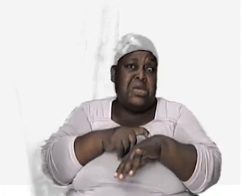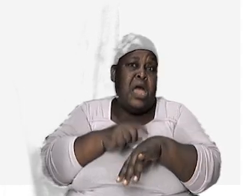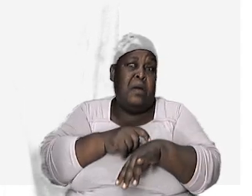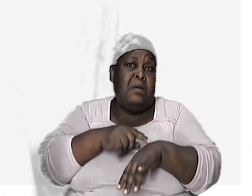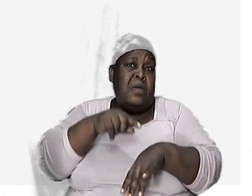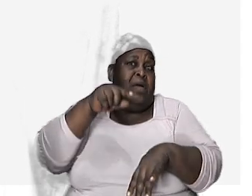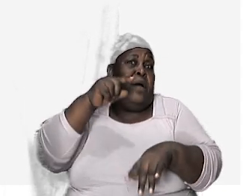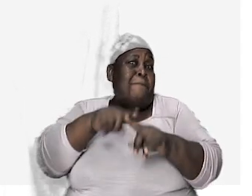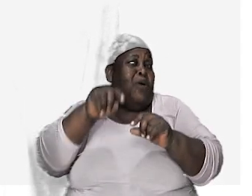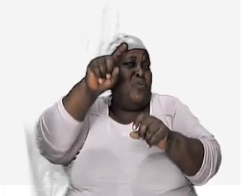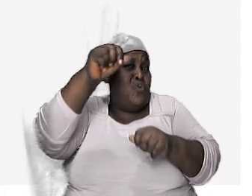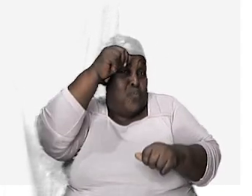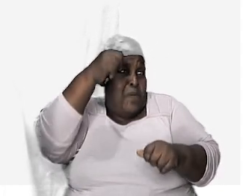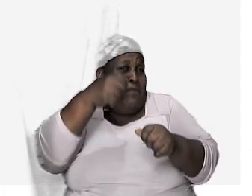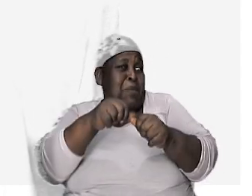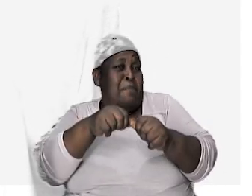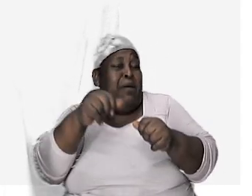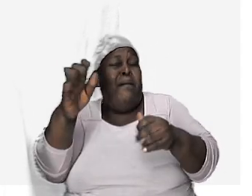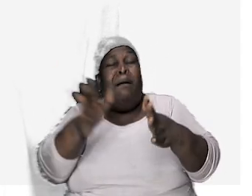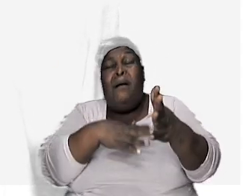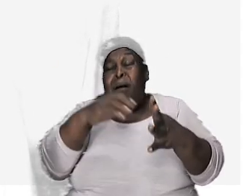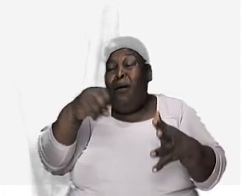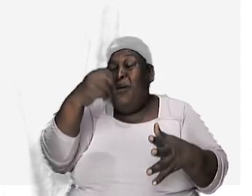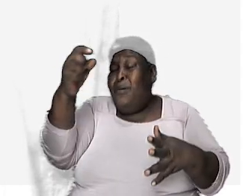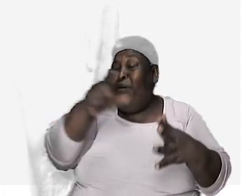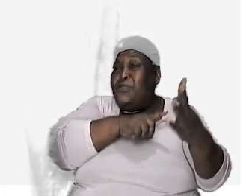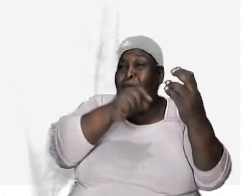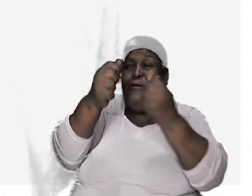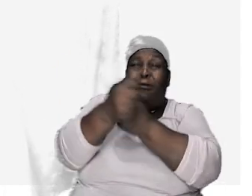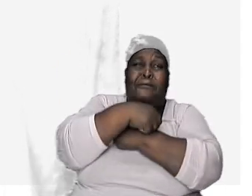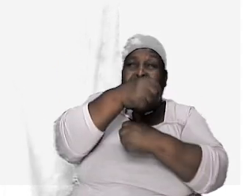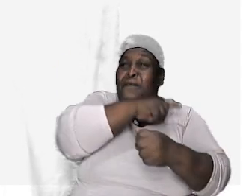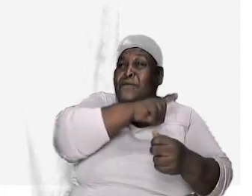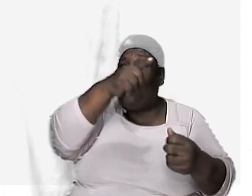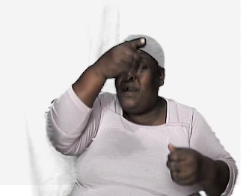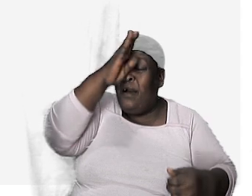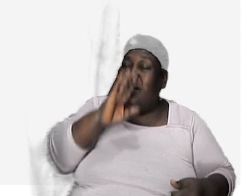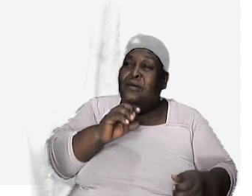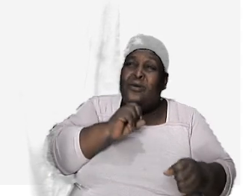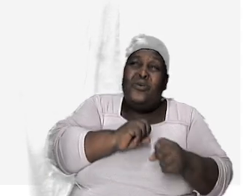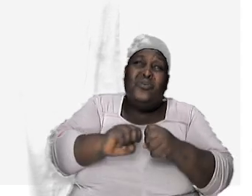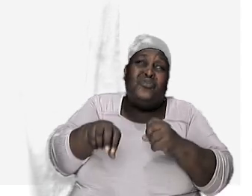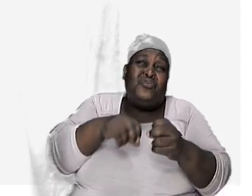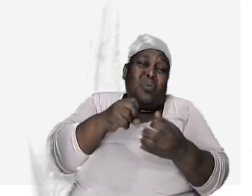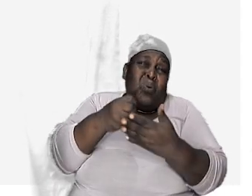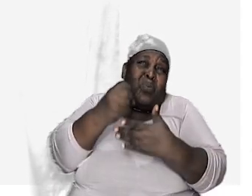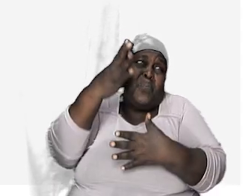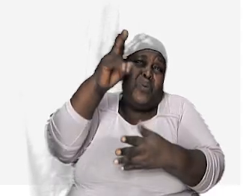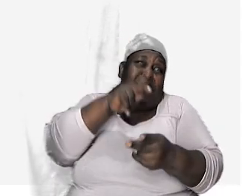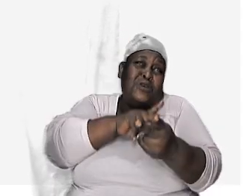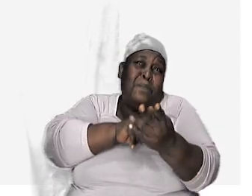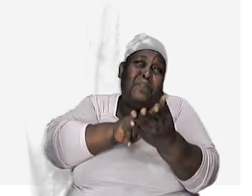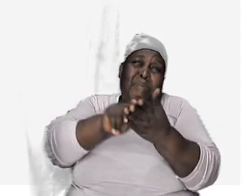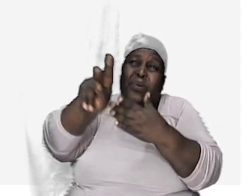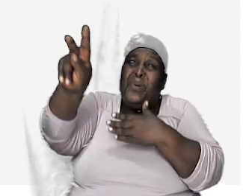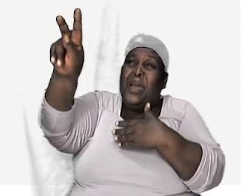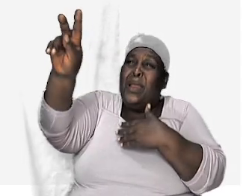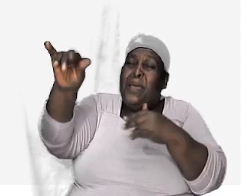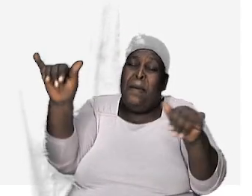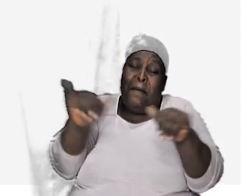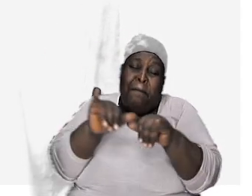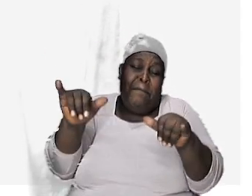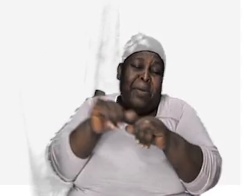remember a song, oh, the love of God, so rich, so pure, so measureless, so strong. When you